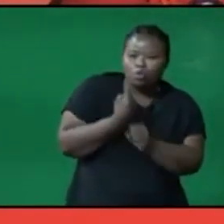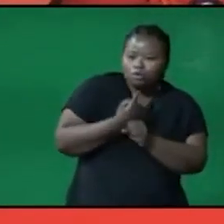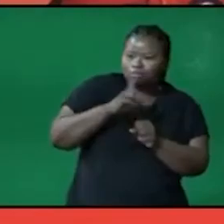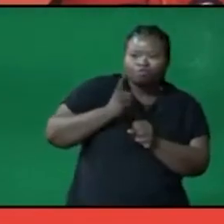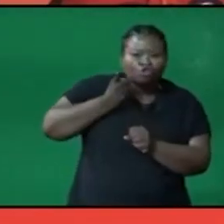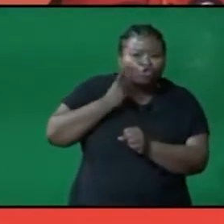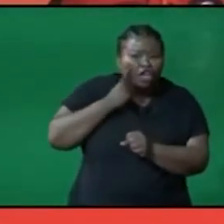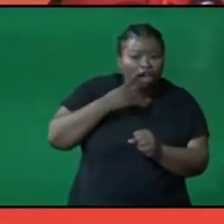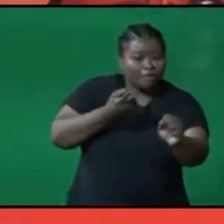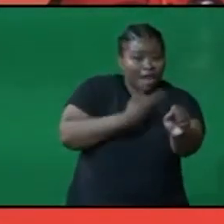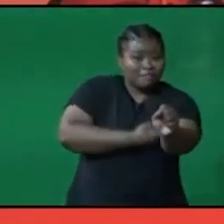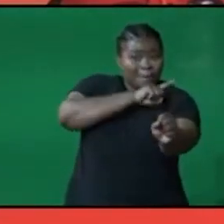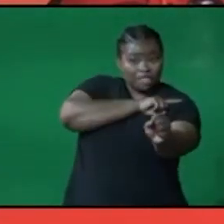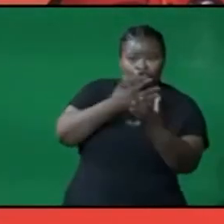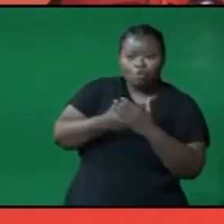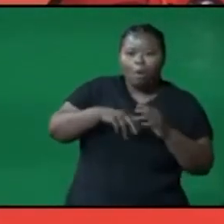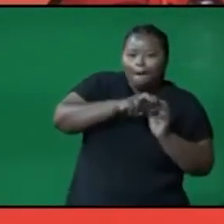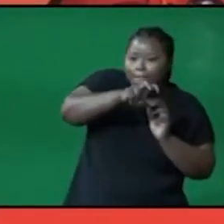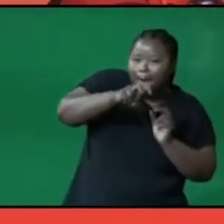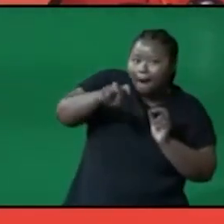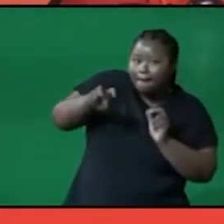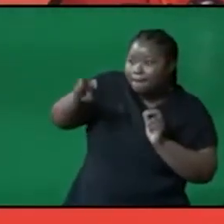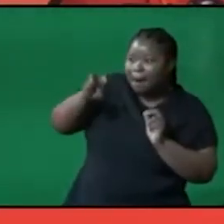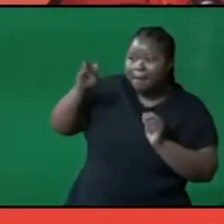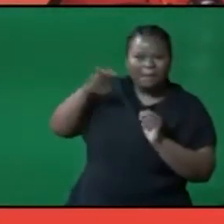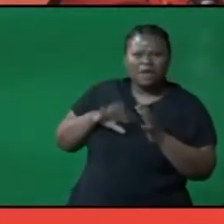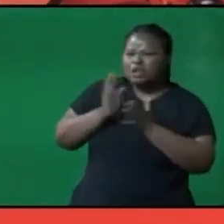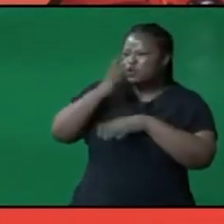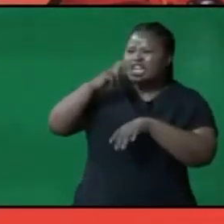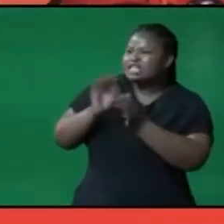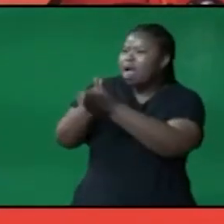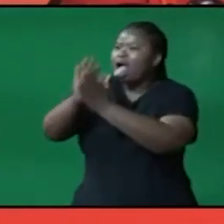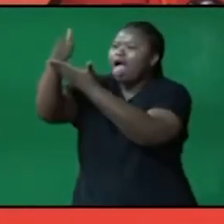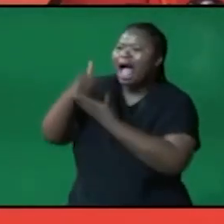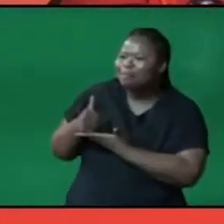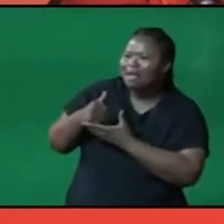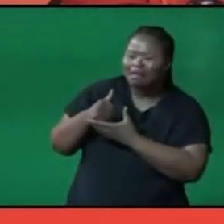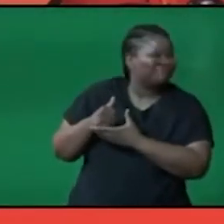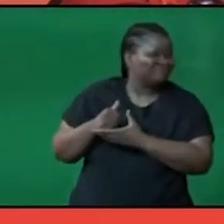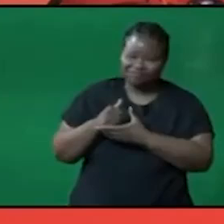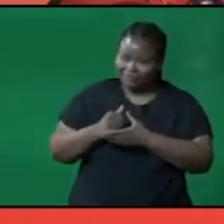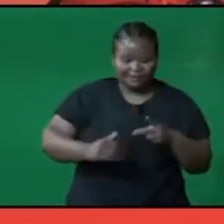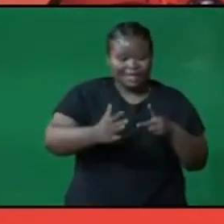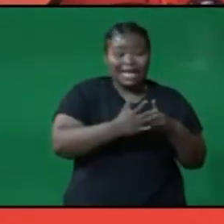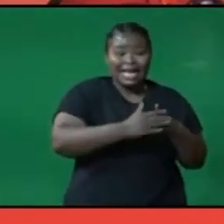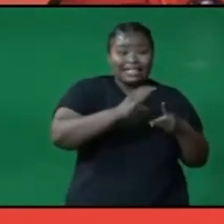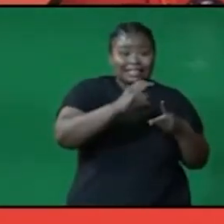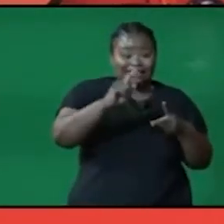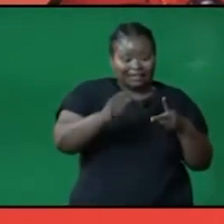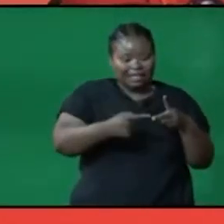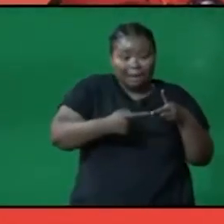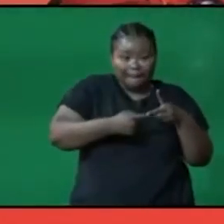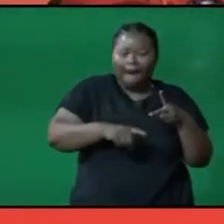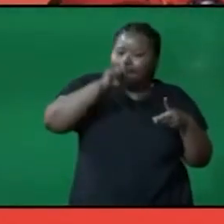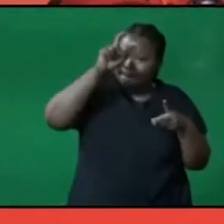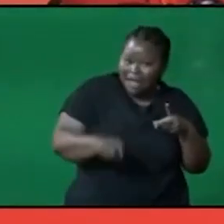who has capacity to organize and mobilize without seeking external assistance. The CCT should be